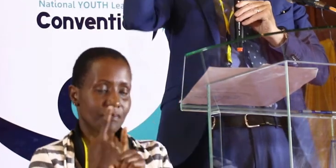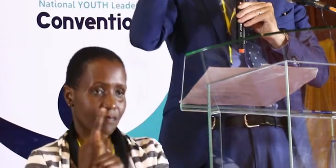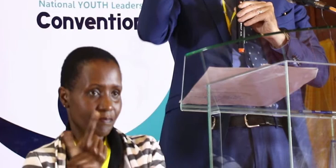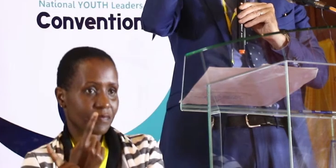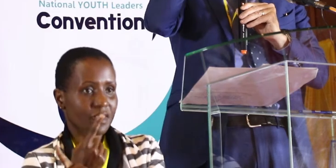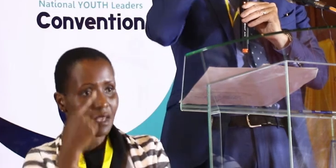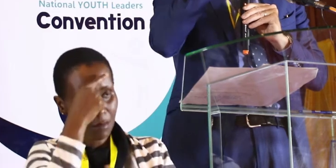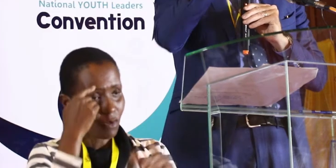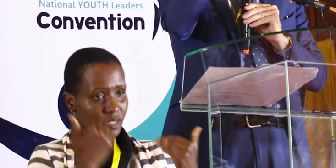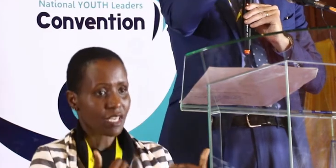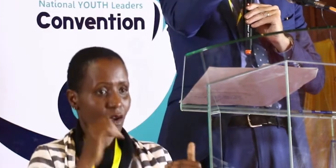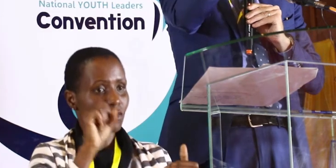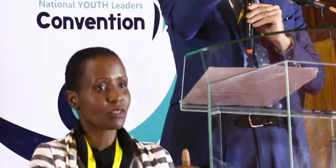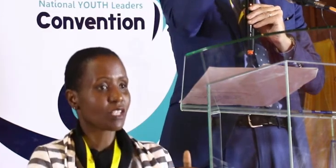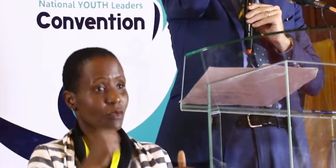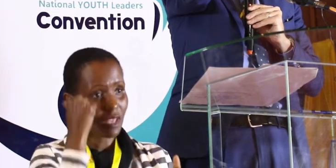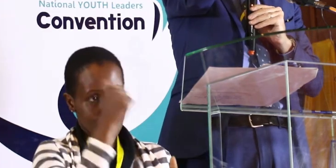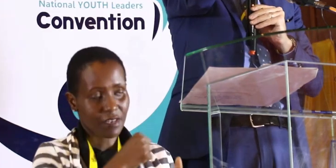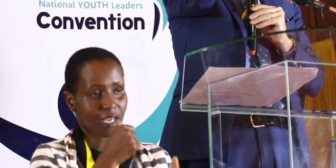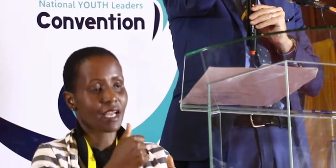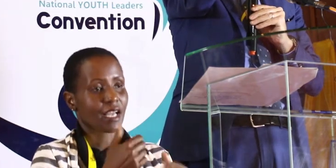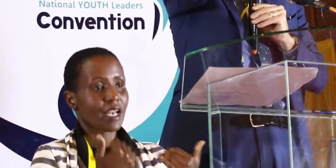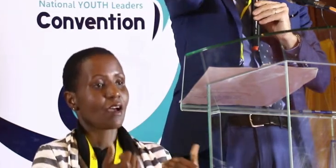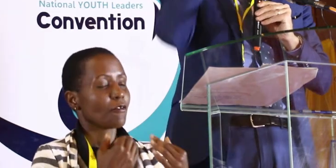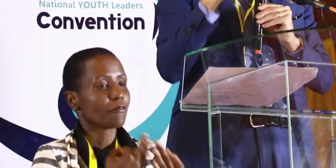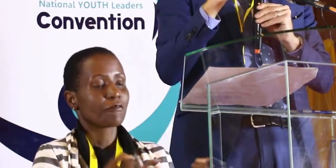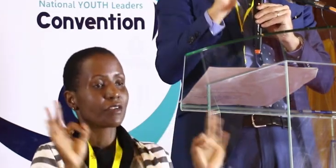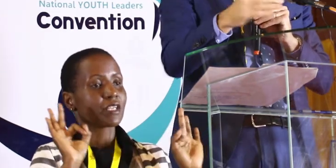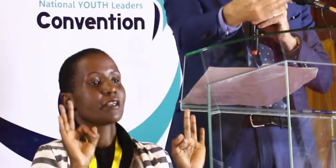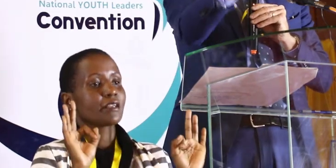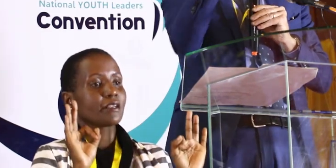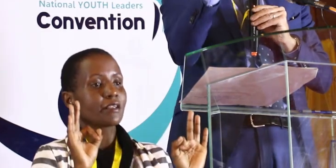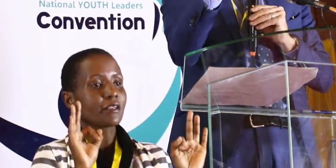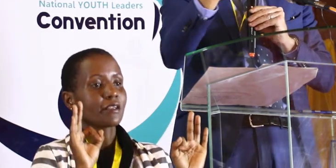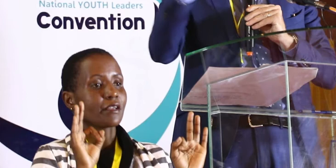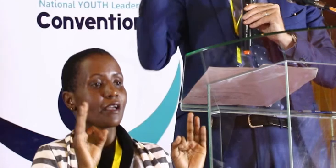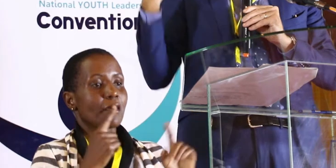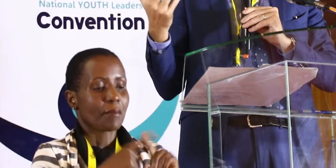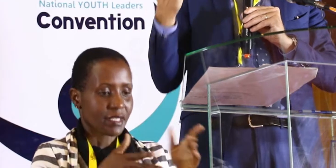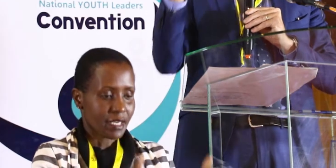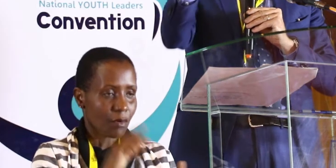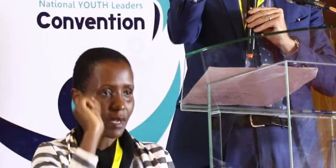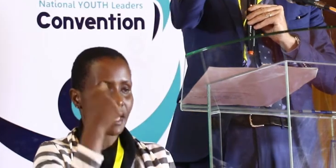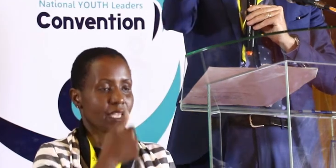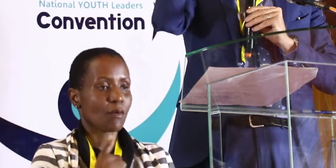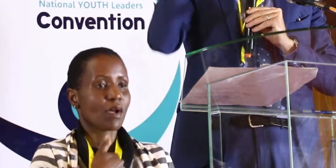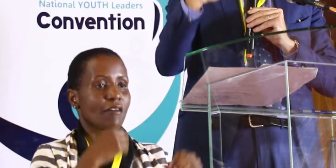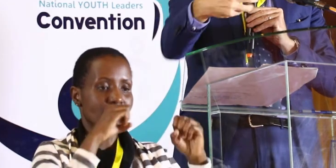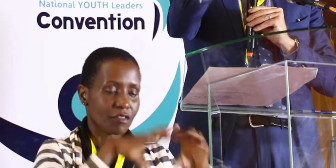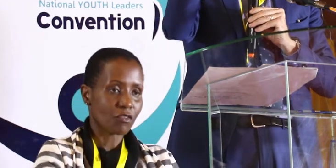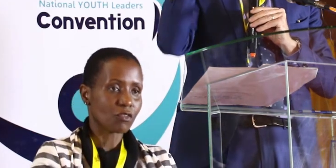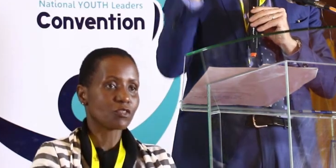liberated, but have new challenges into the future. Now we have devolution. We have you as